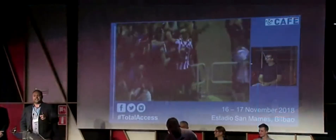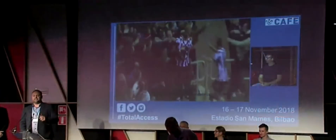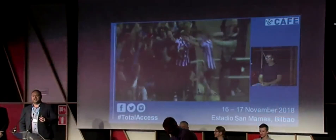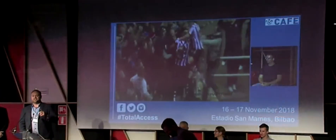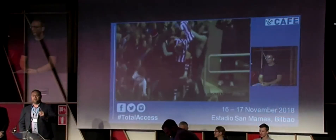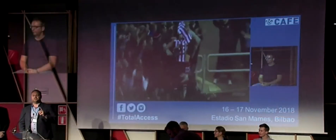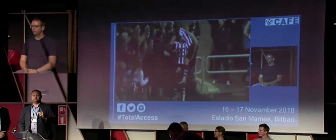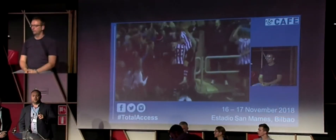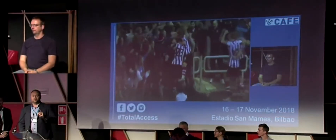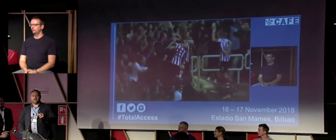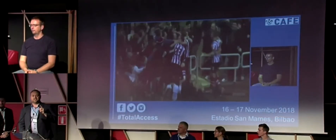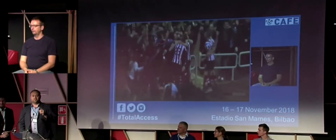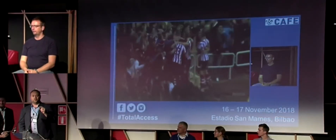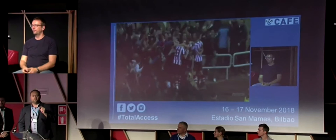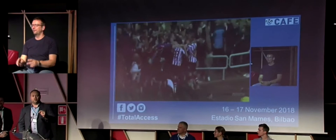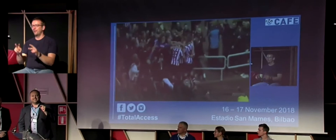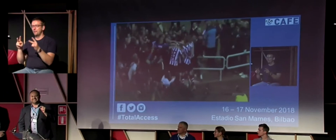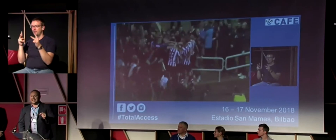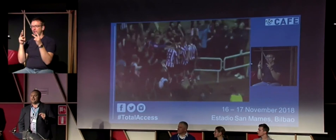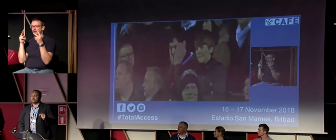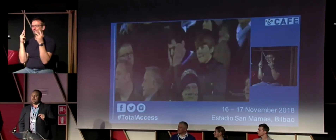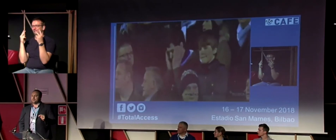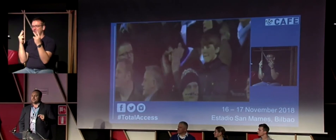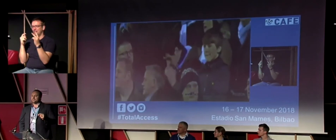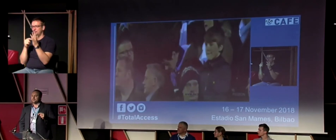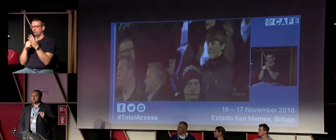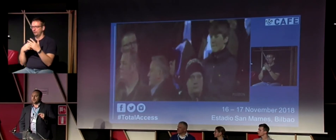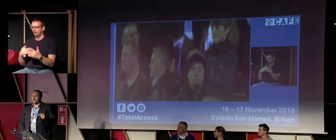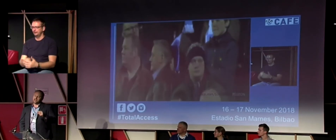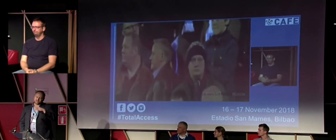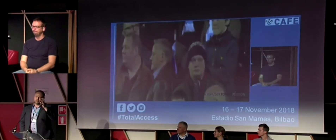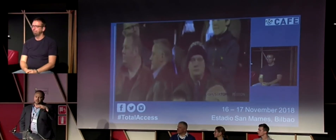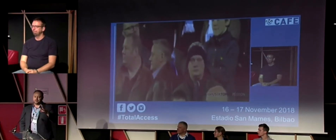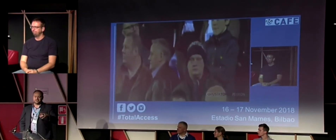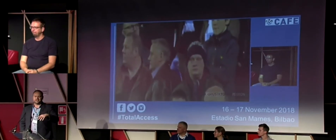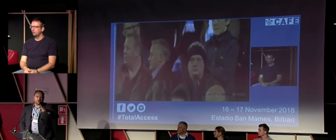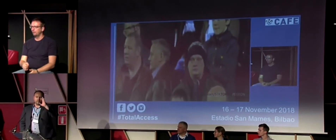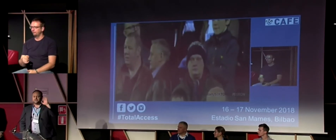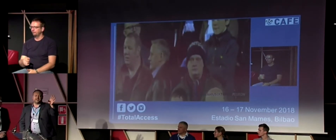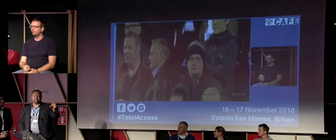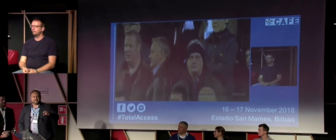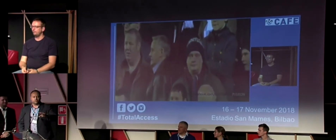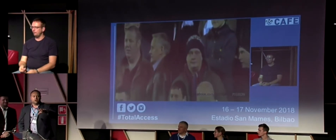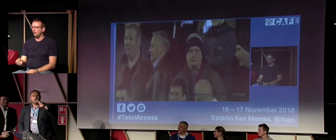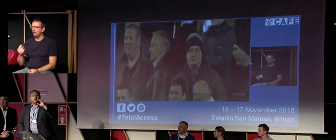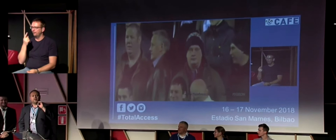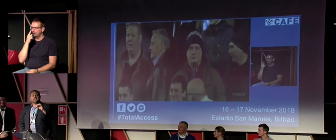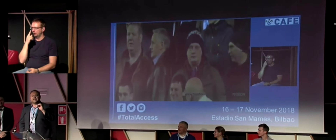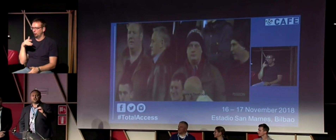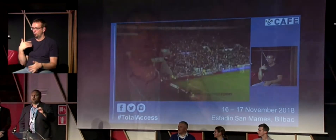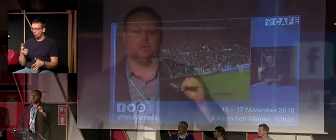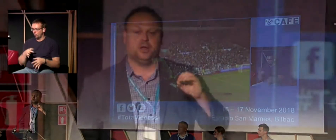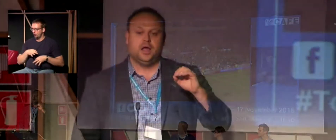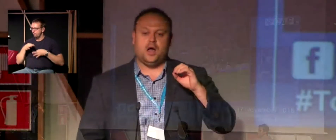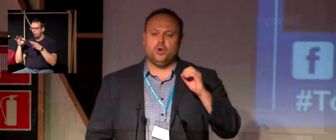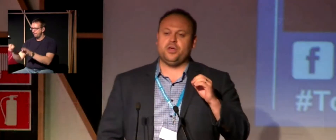When I teach this, the most important thing is to put the ball in exactly the right place. Okay, I stumbled across the 6-yard box, forgive me, so what? But I